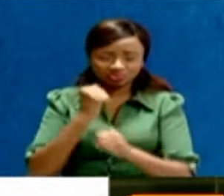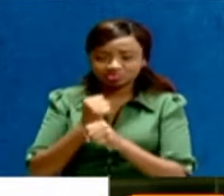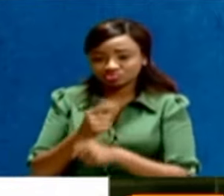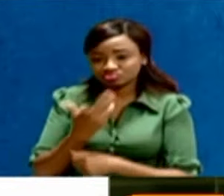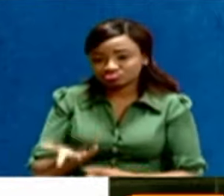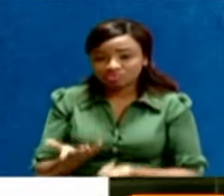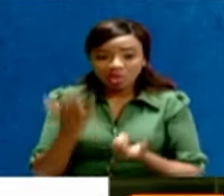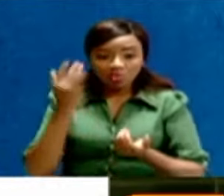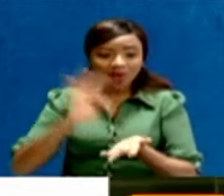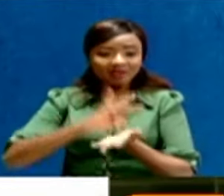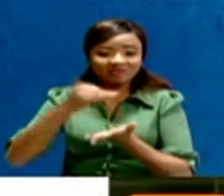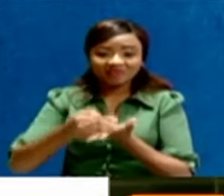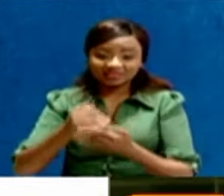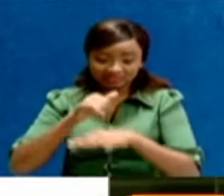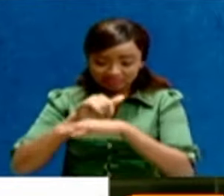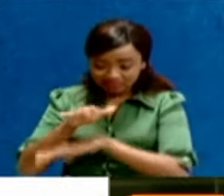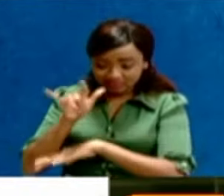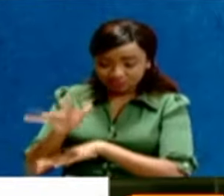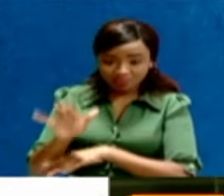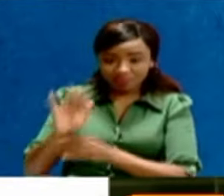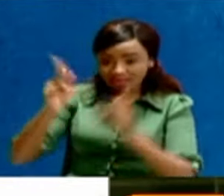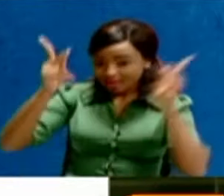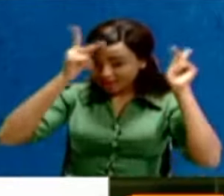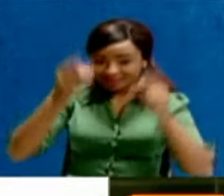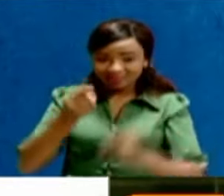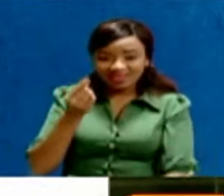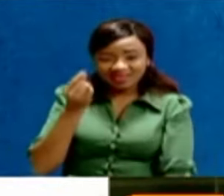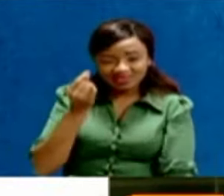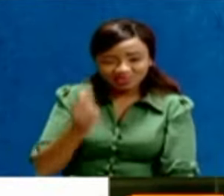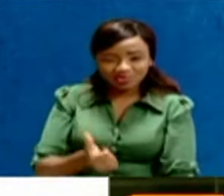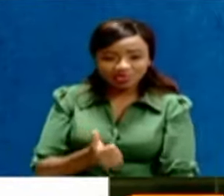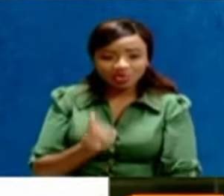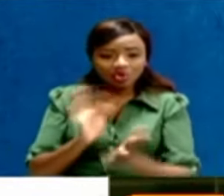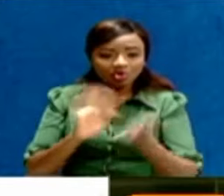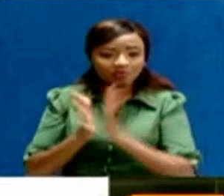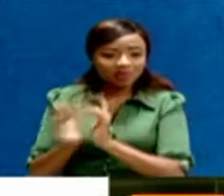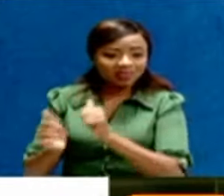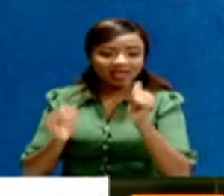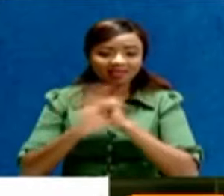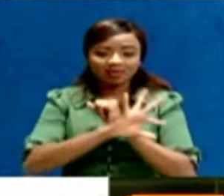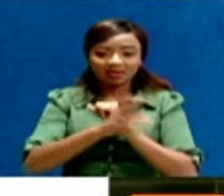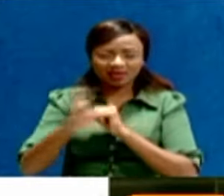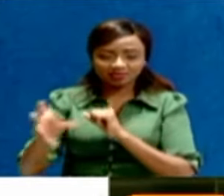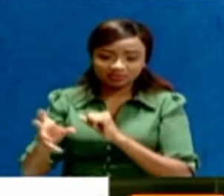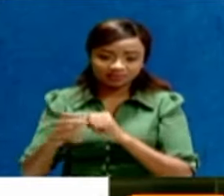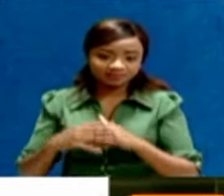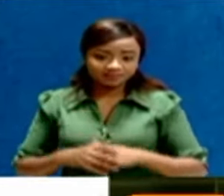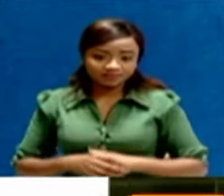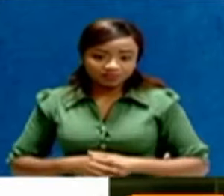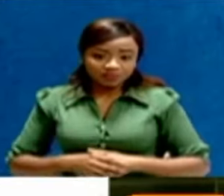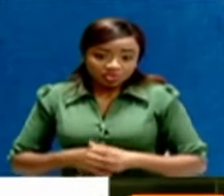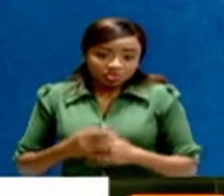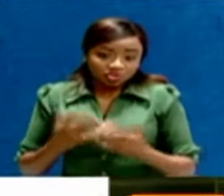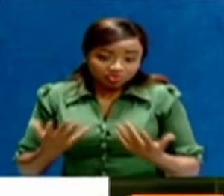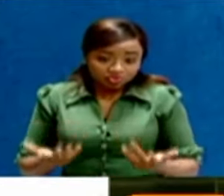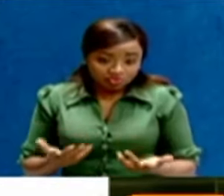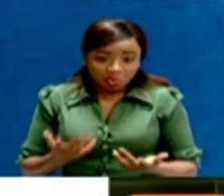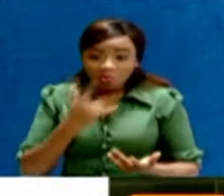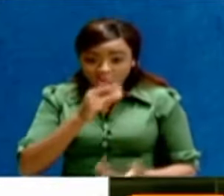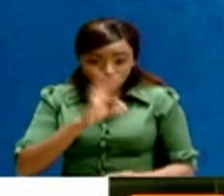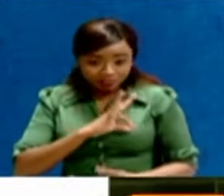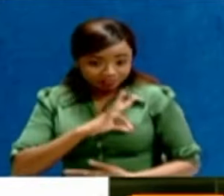because the funds that goes to Kakamega is too little compared to other counties. So one chief beneficiary